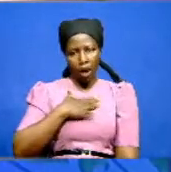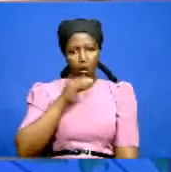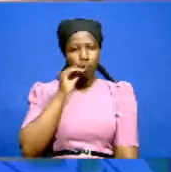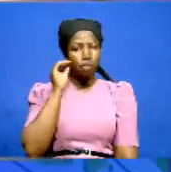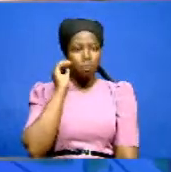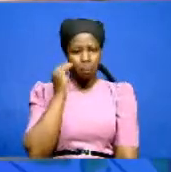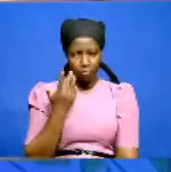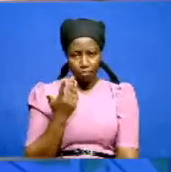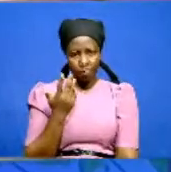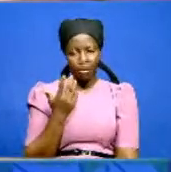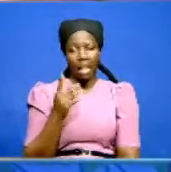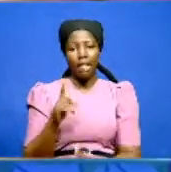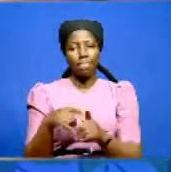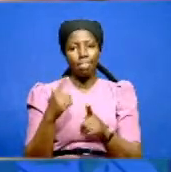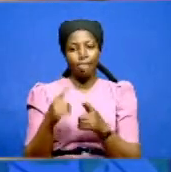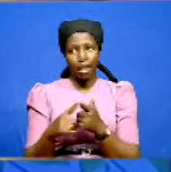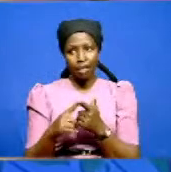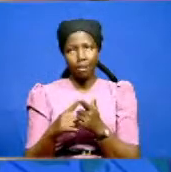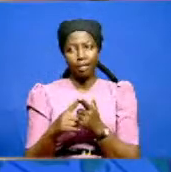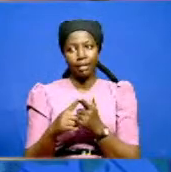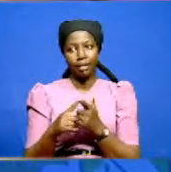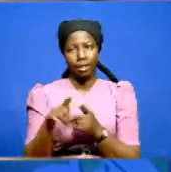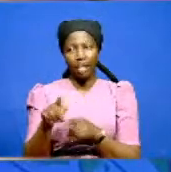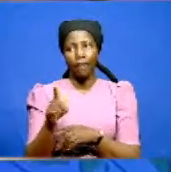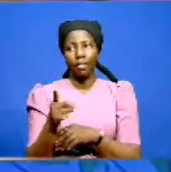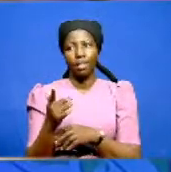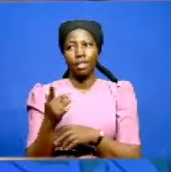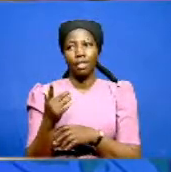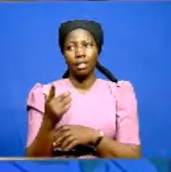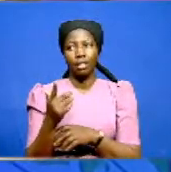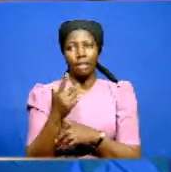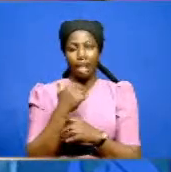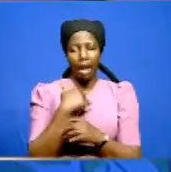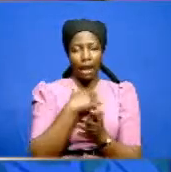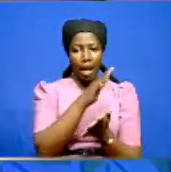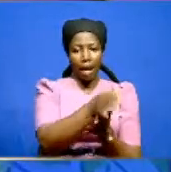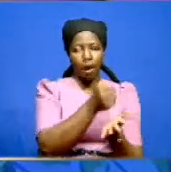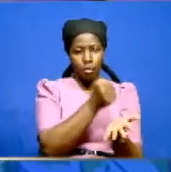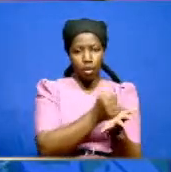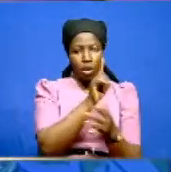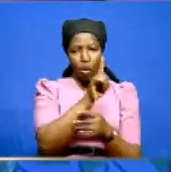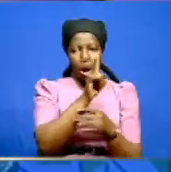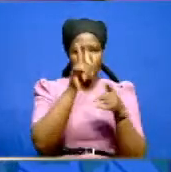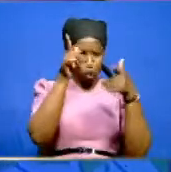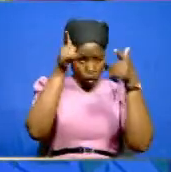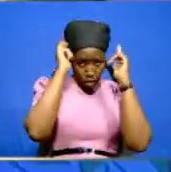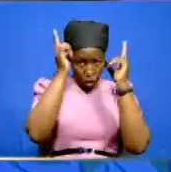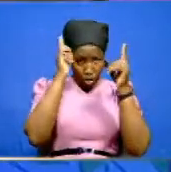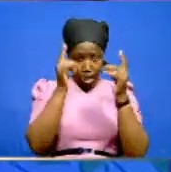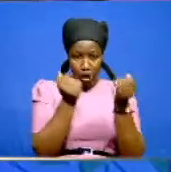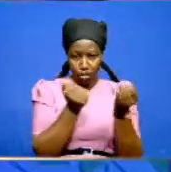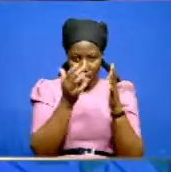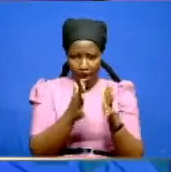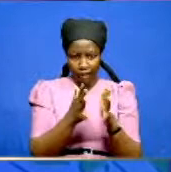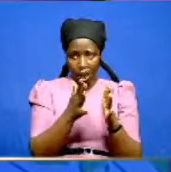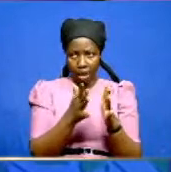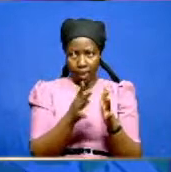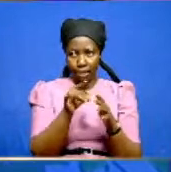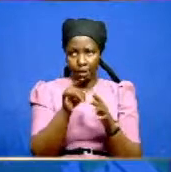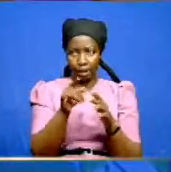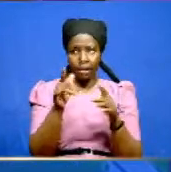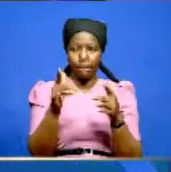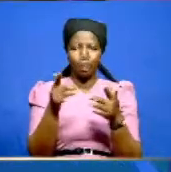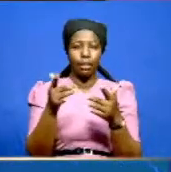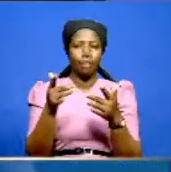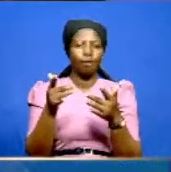And he would exchange roles. He had employed one tractor driver. And this tractor driver would do